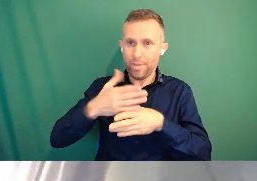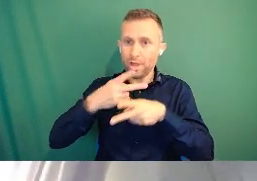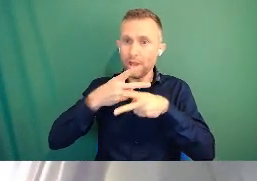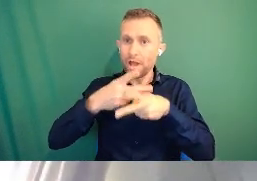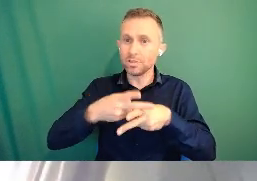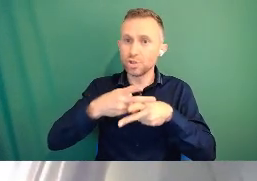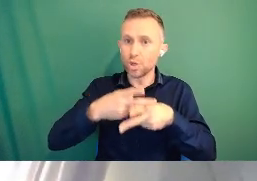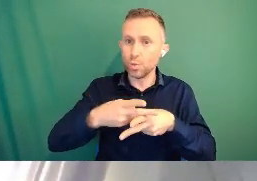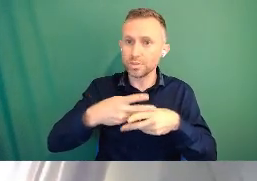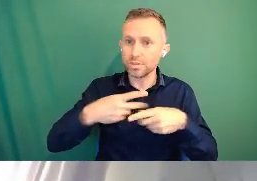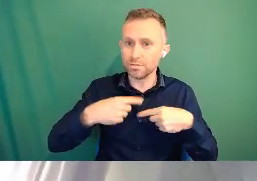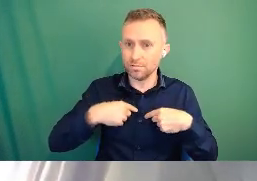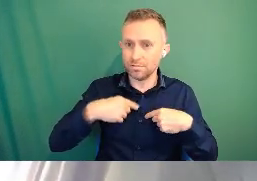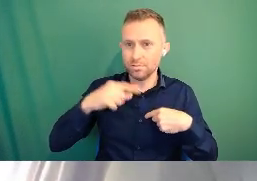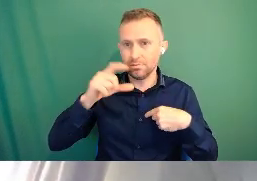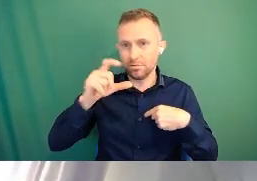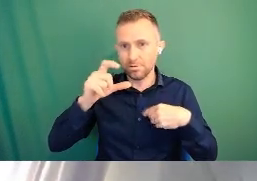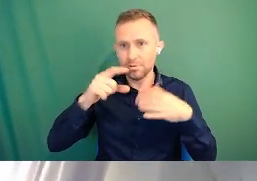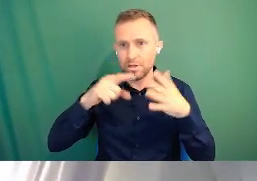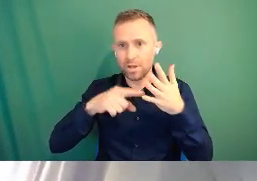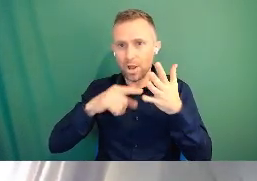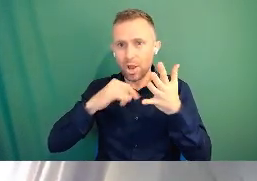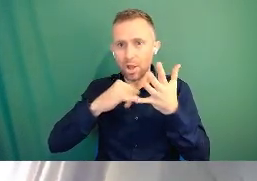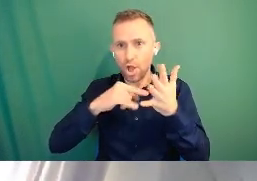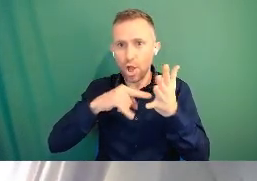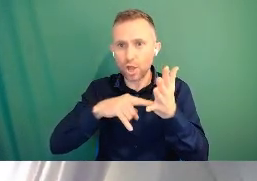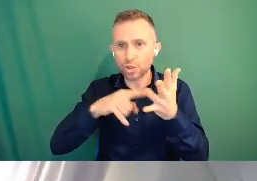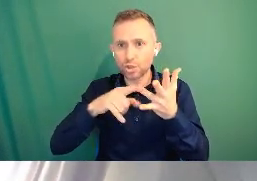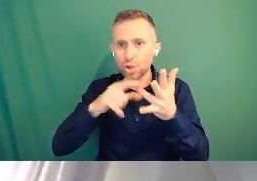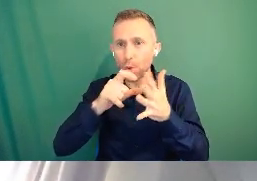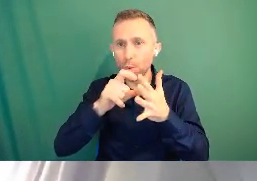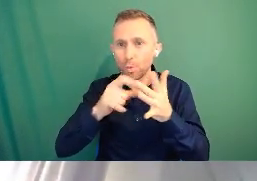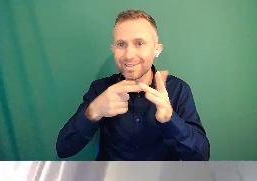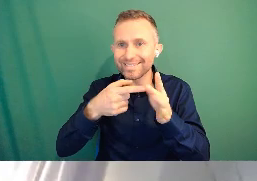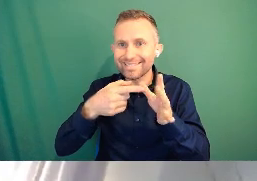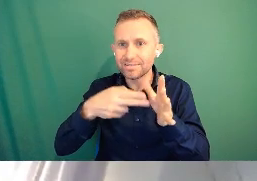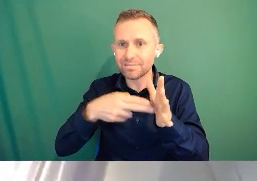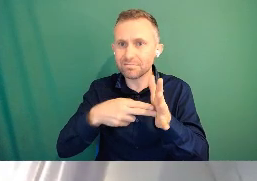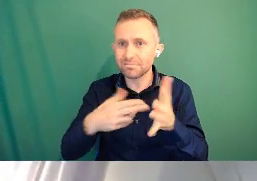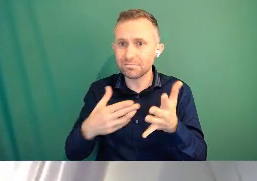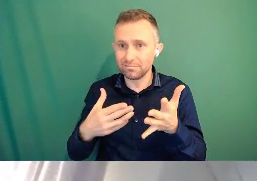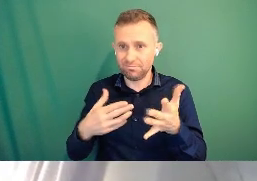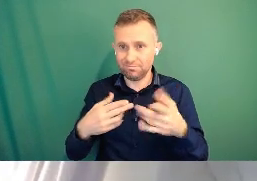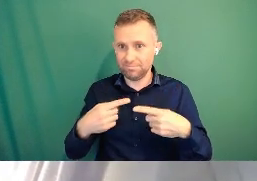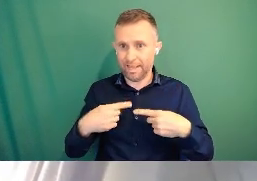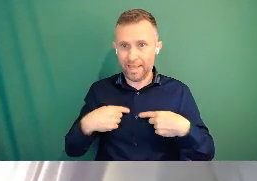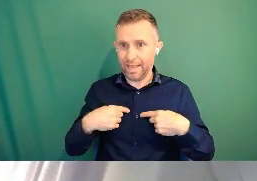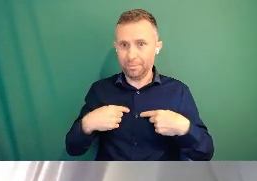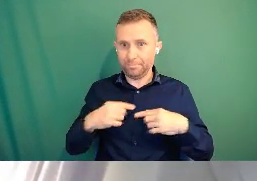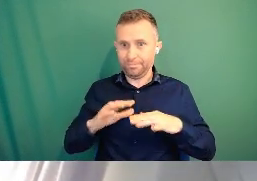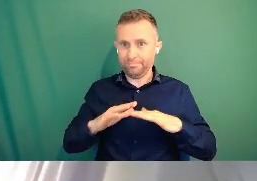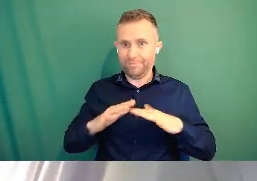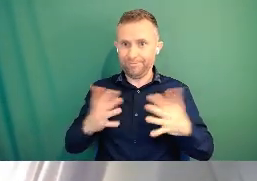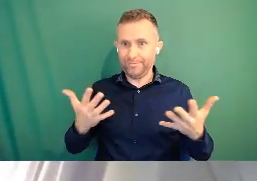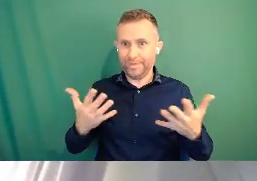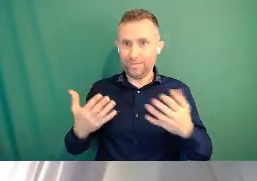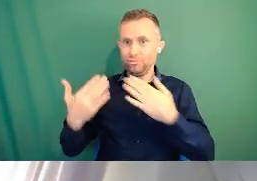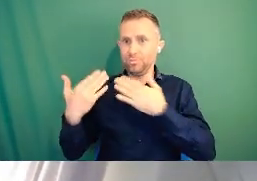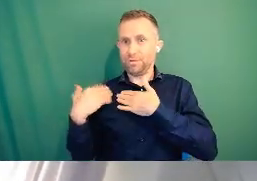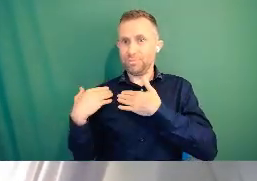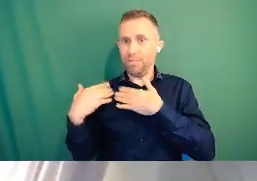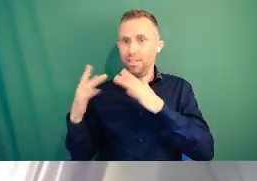but we've got a team that do update the website, and if that's something that we can add, then we'll certainly look into